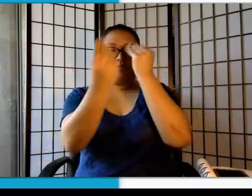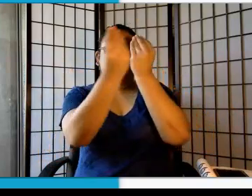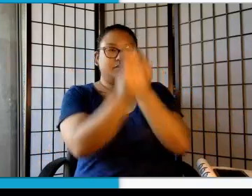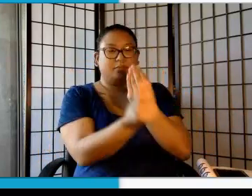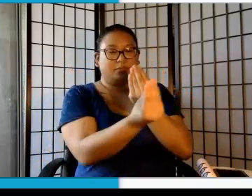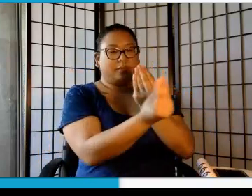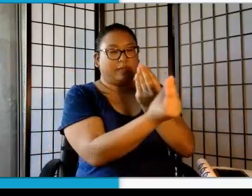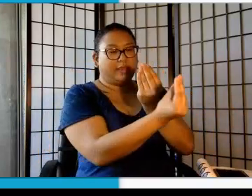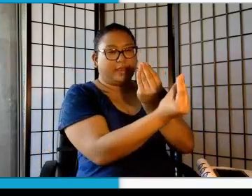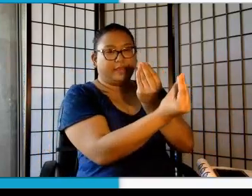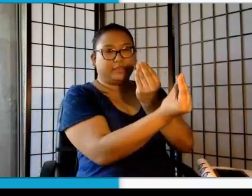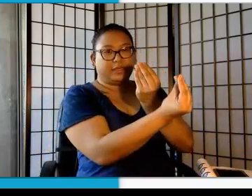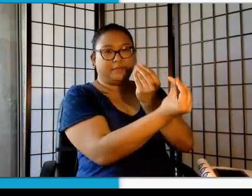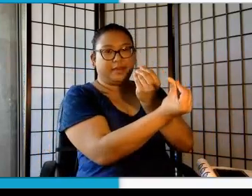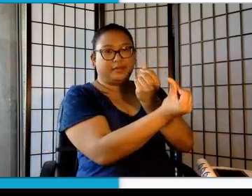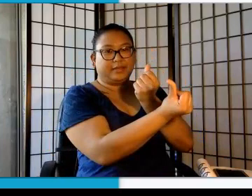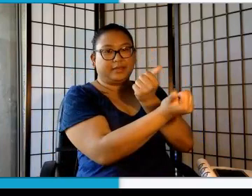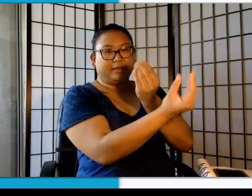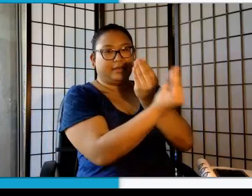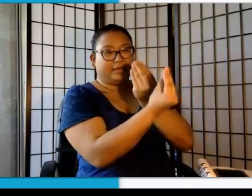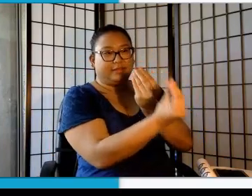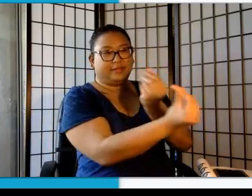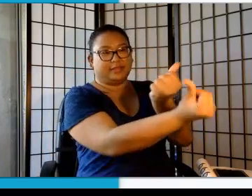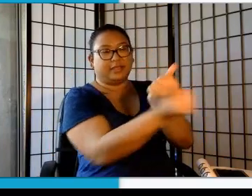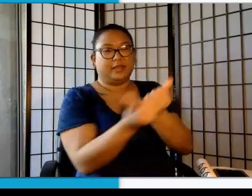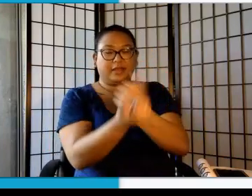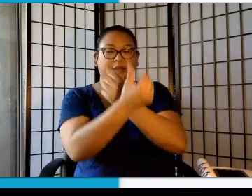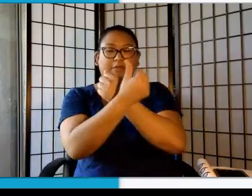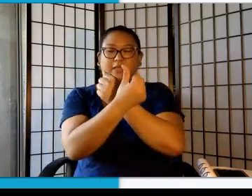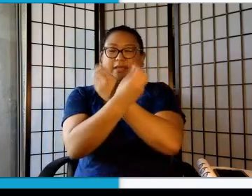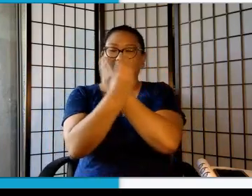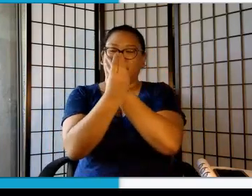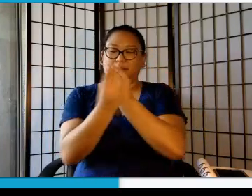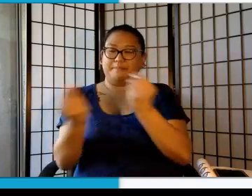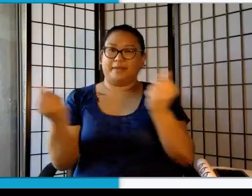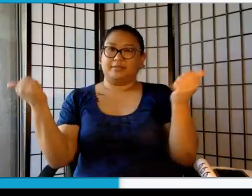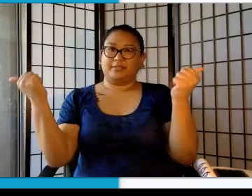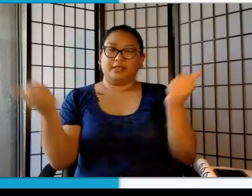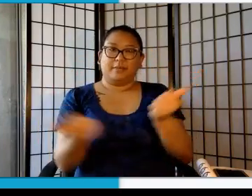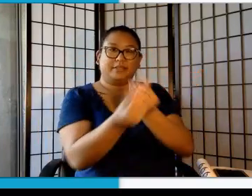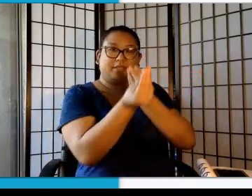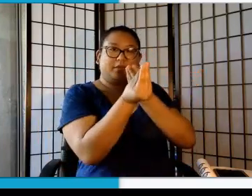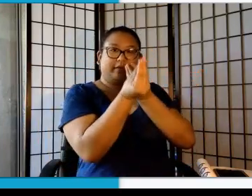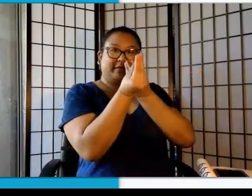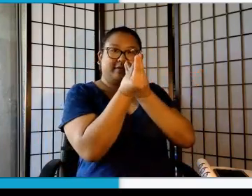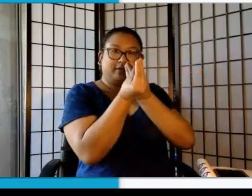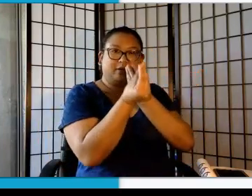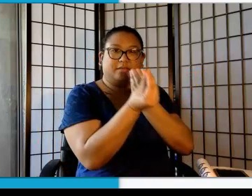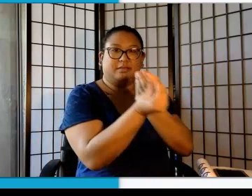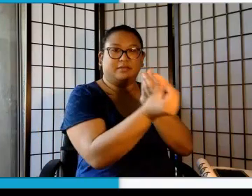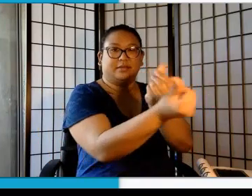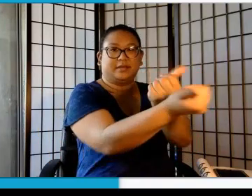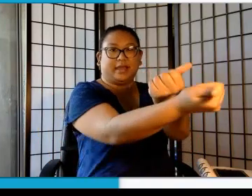modified O's. Okay, and then it's gonna come out like this, kind of like how we sign melts, but it's gonna go like